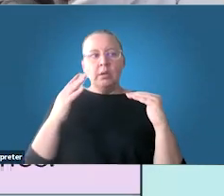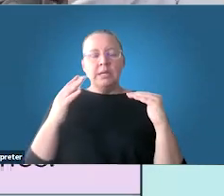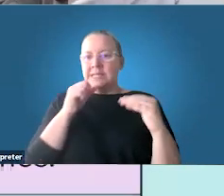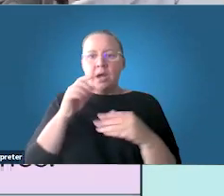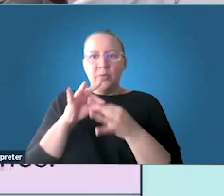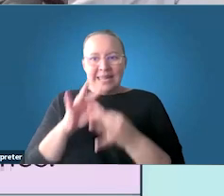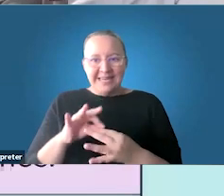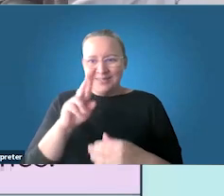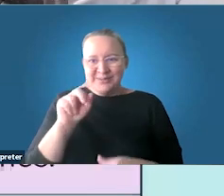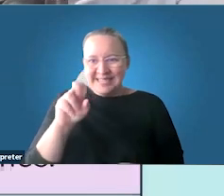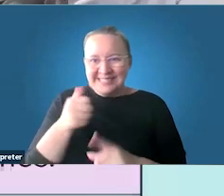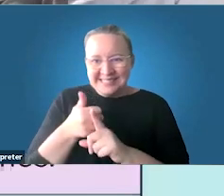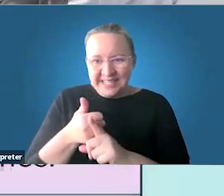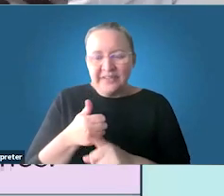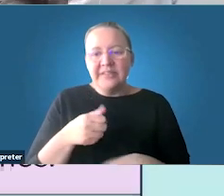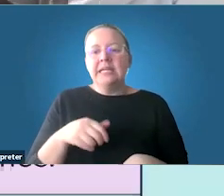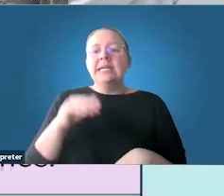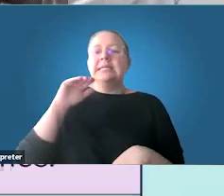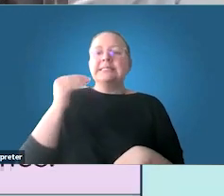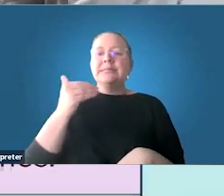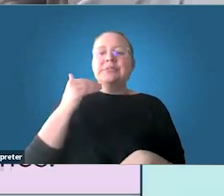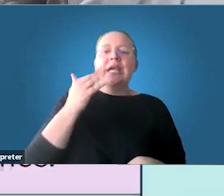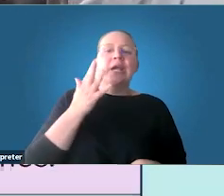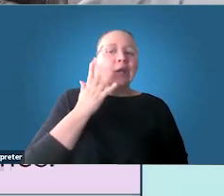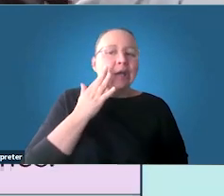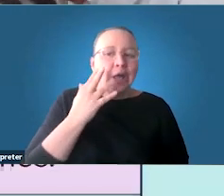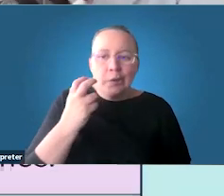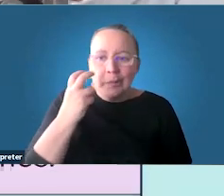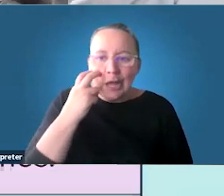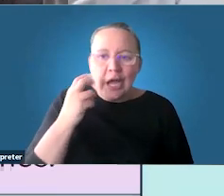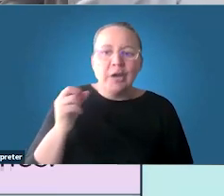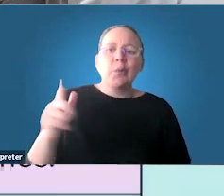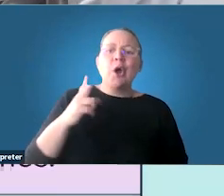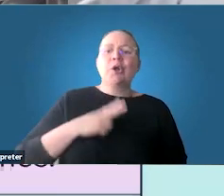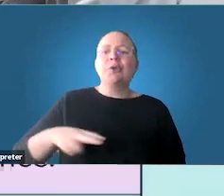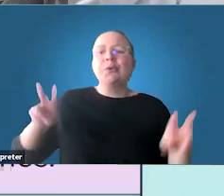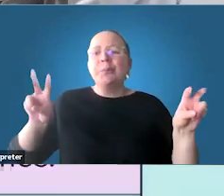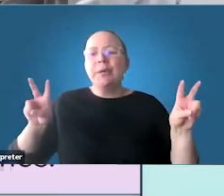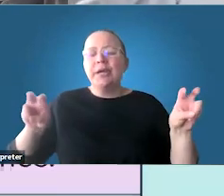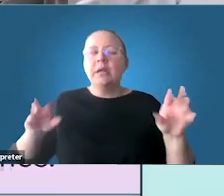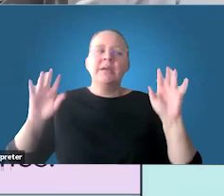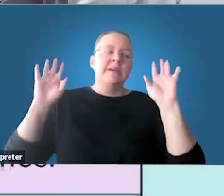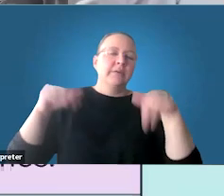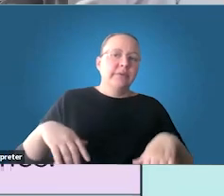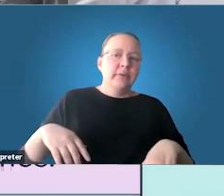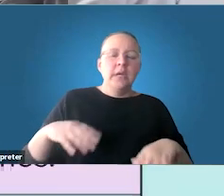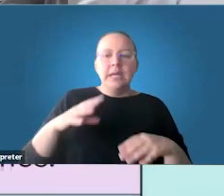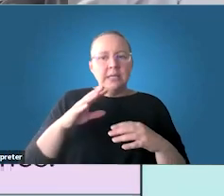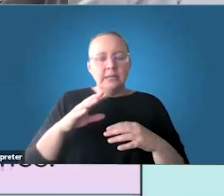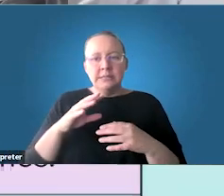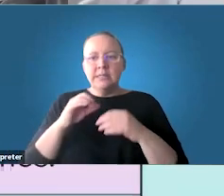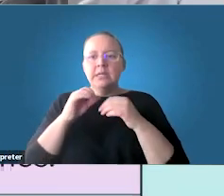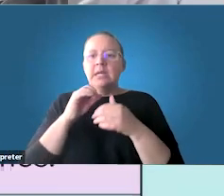race. It can sound like color blindness or we're all just human, and it denies the lived experiences of systemic